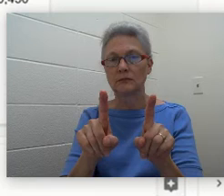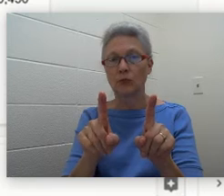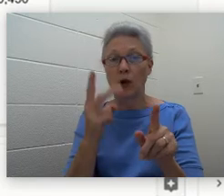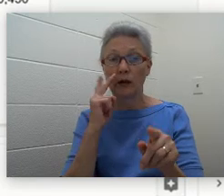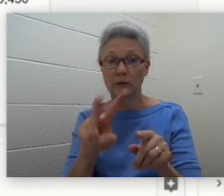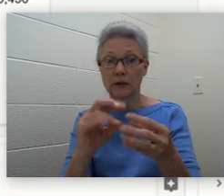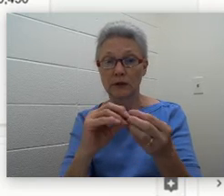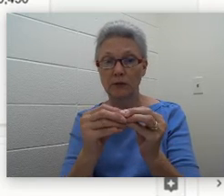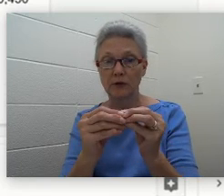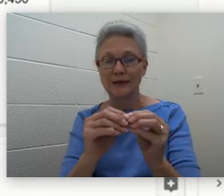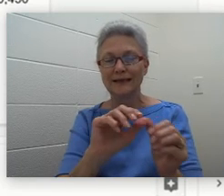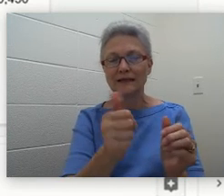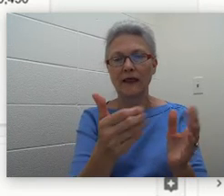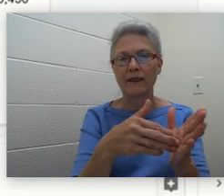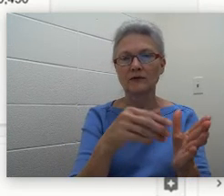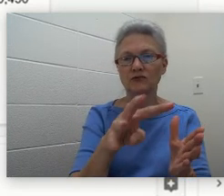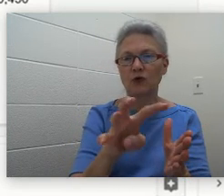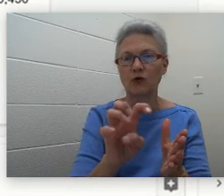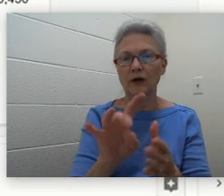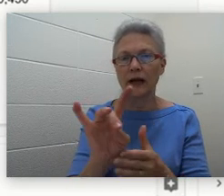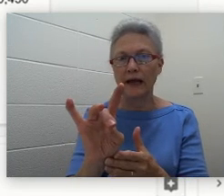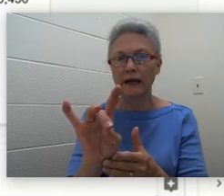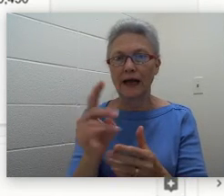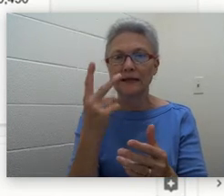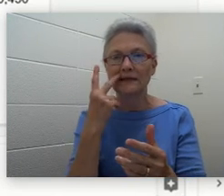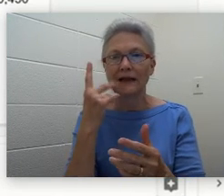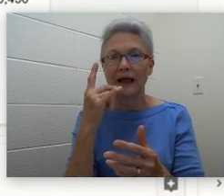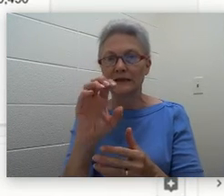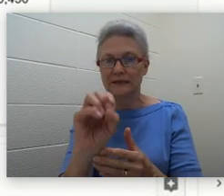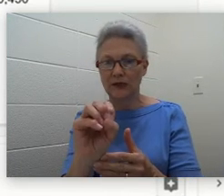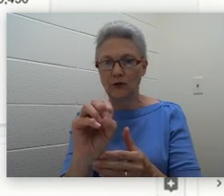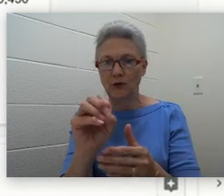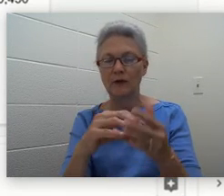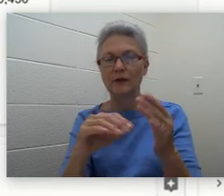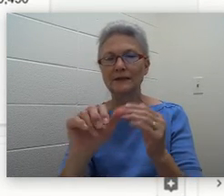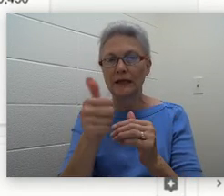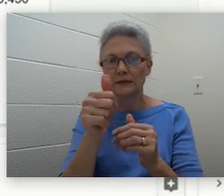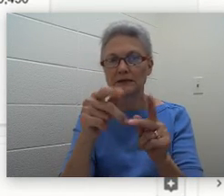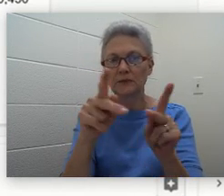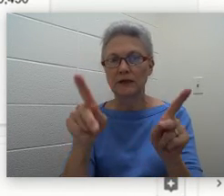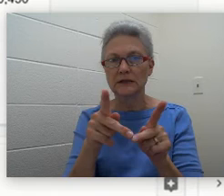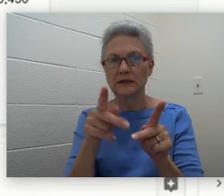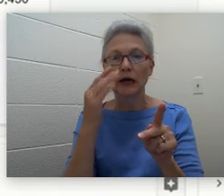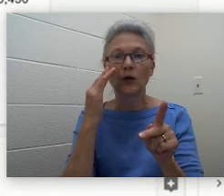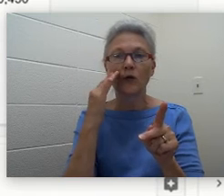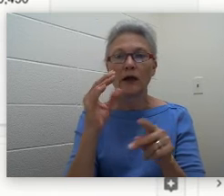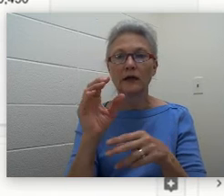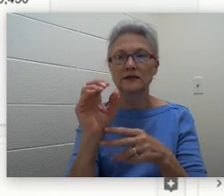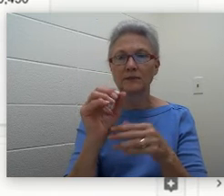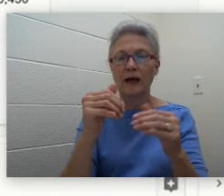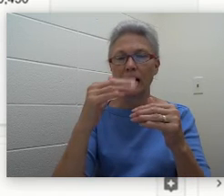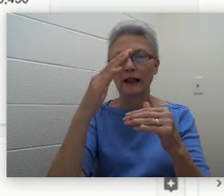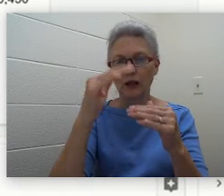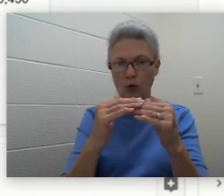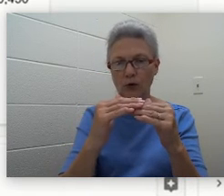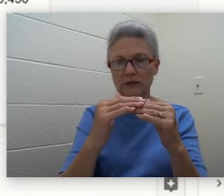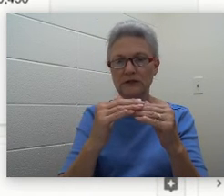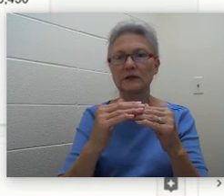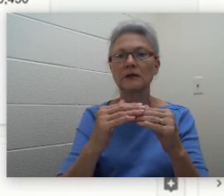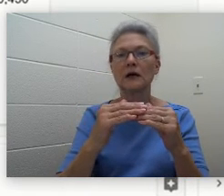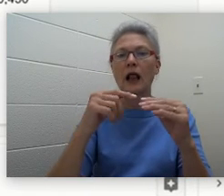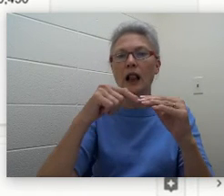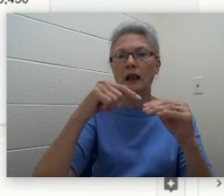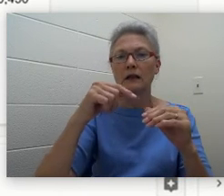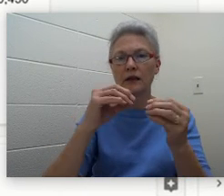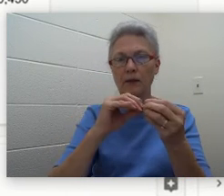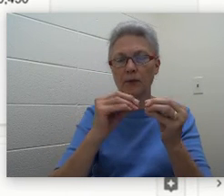look at the number 10,408, I see that it has a 0 in the 10s place, so I know that this is my least number. If